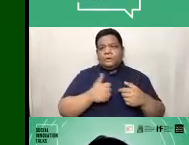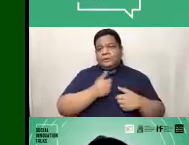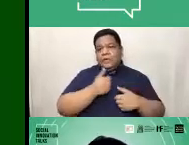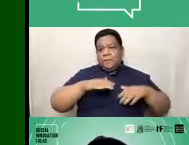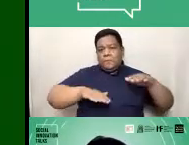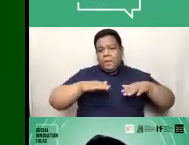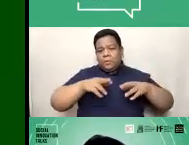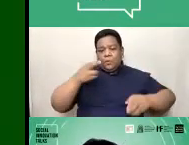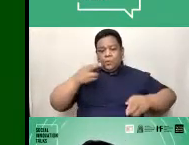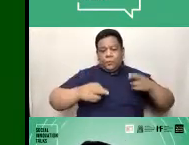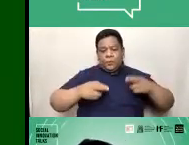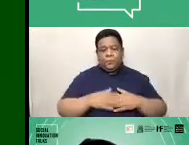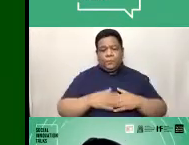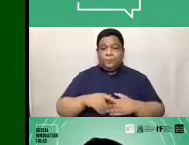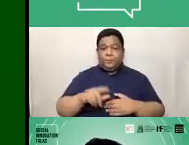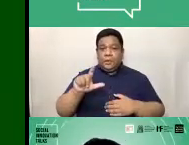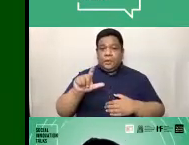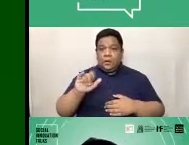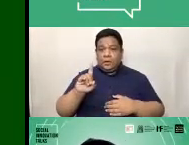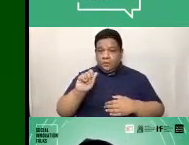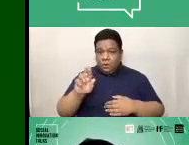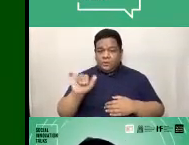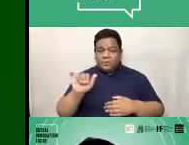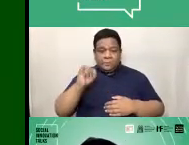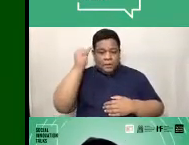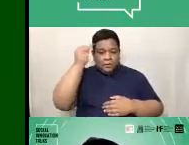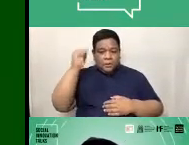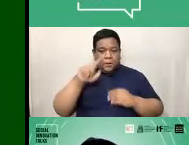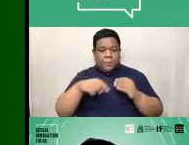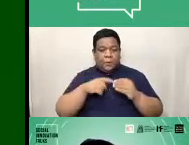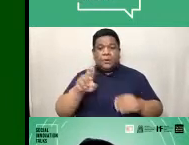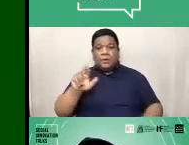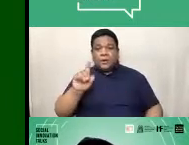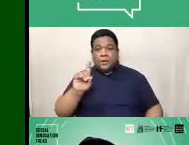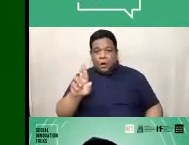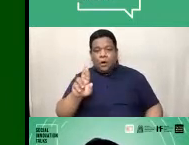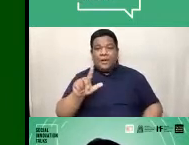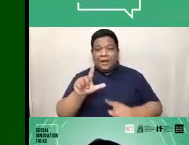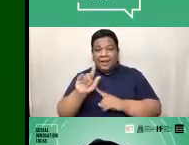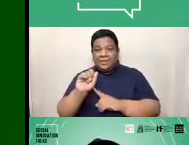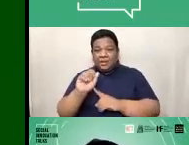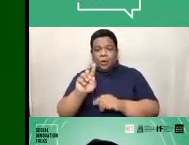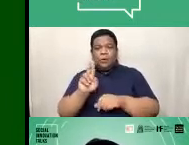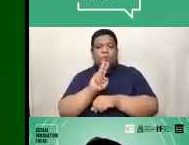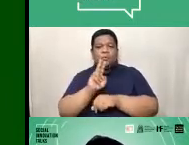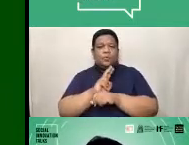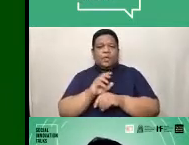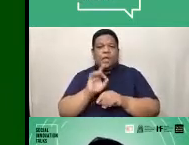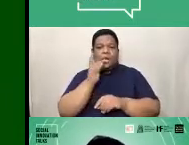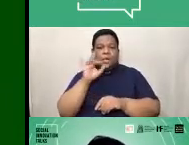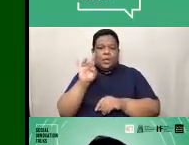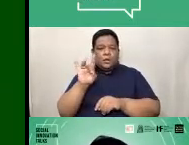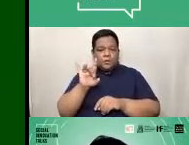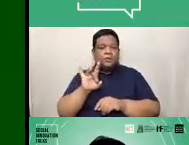robots. LiDAR, another concept, similar to radar, but uses light, and the same concept, the reflection, to determine